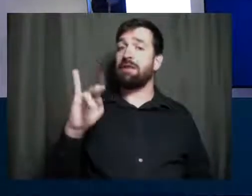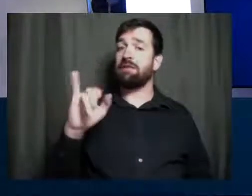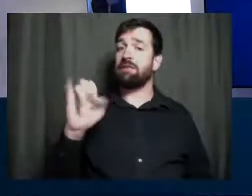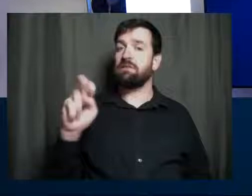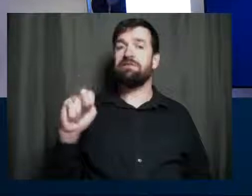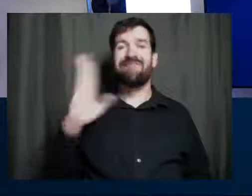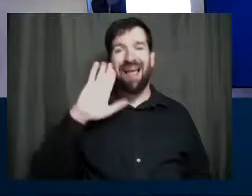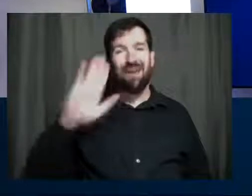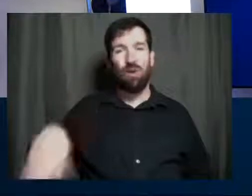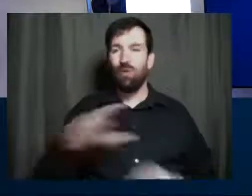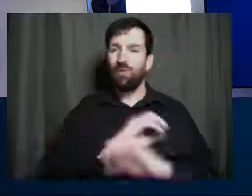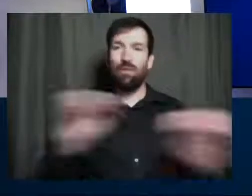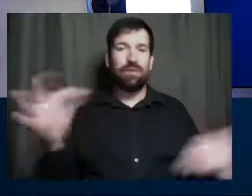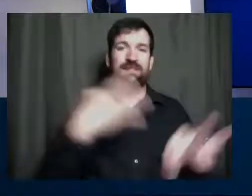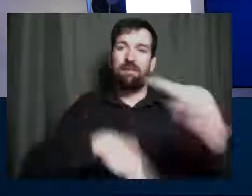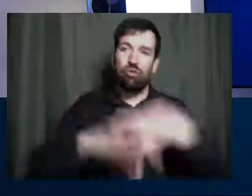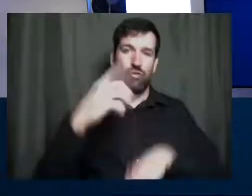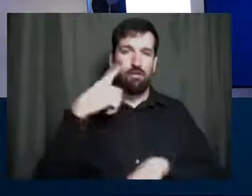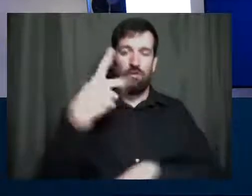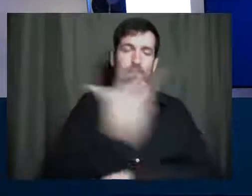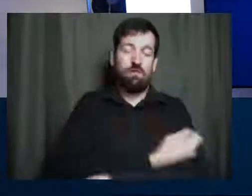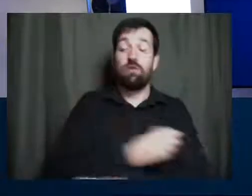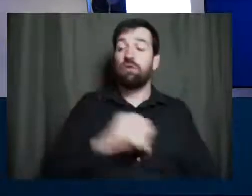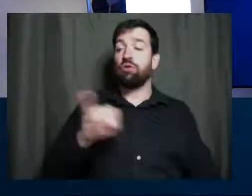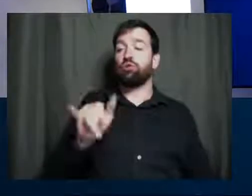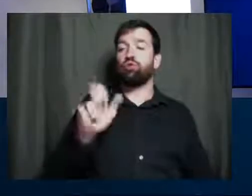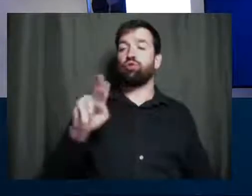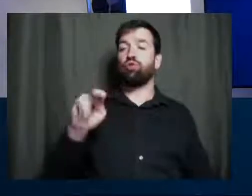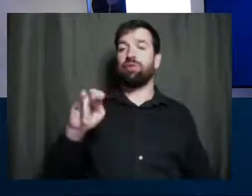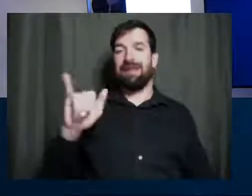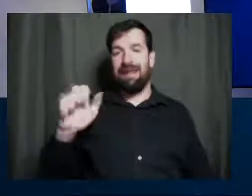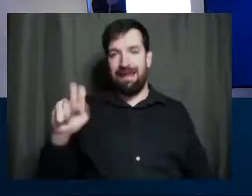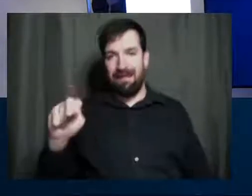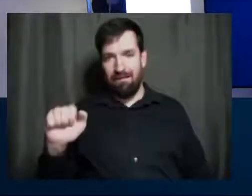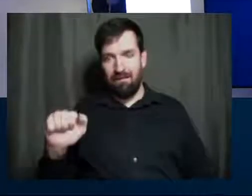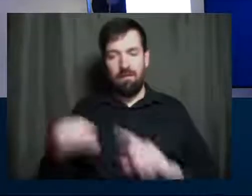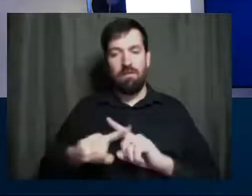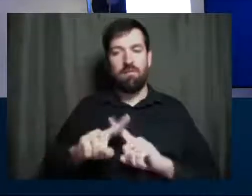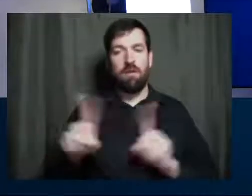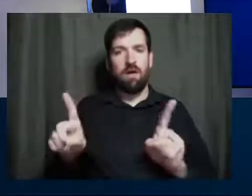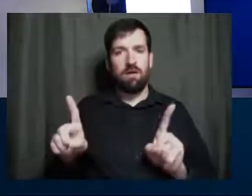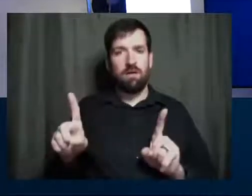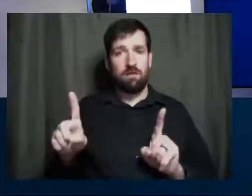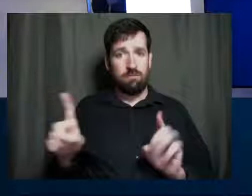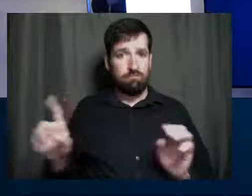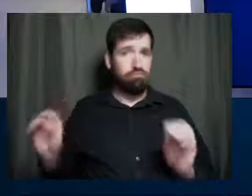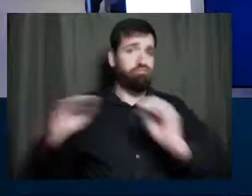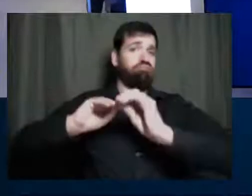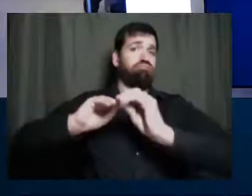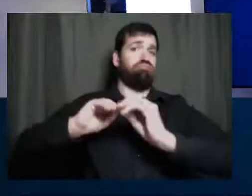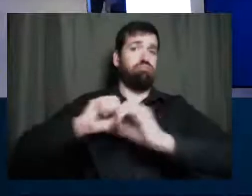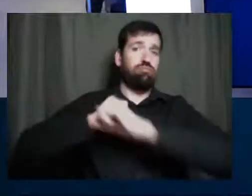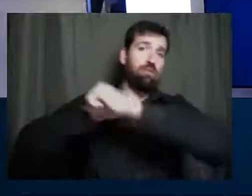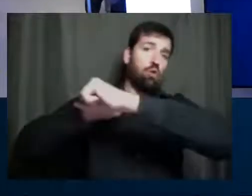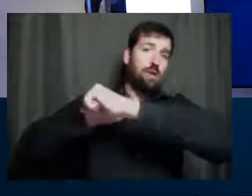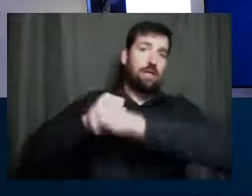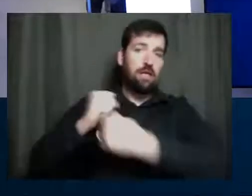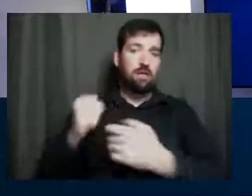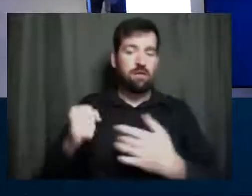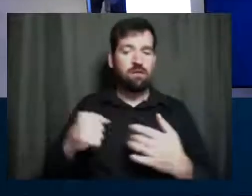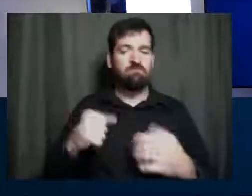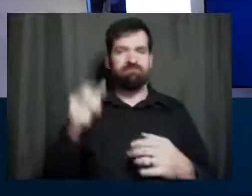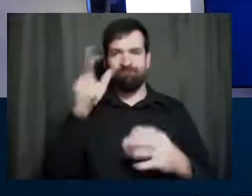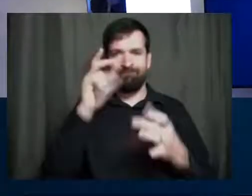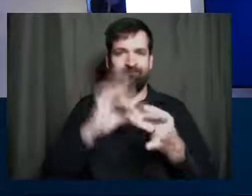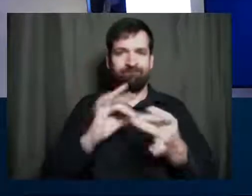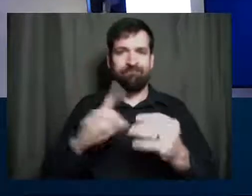Julianne says, for the vaccine. I am fully vaccinated, but does vitamin D just help boost my immunity? I'm hearing a lot about vitamin